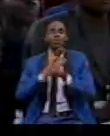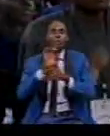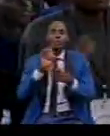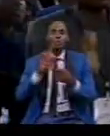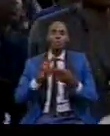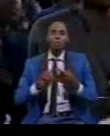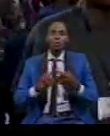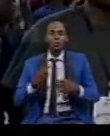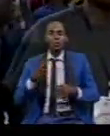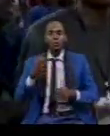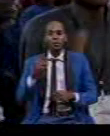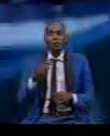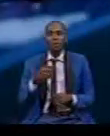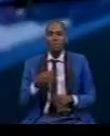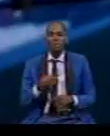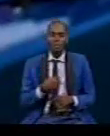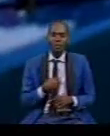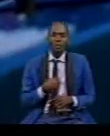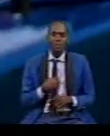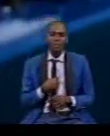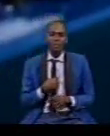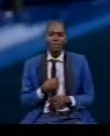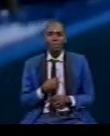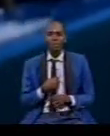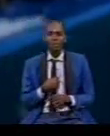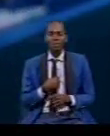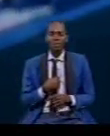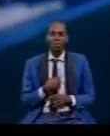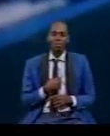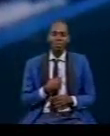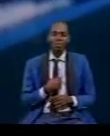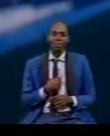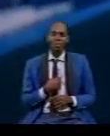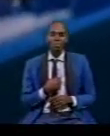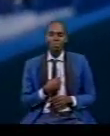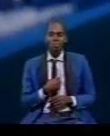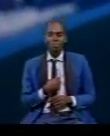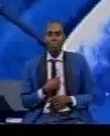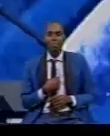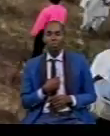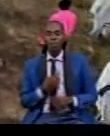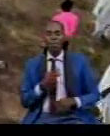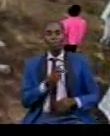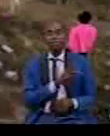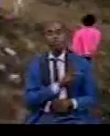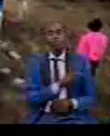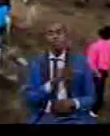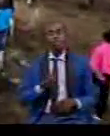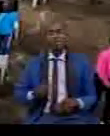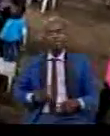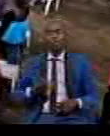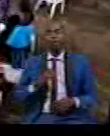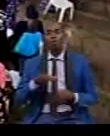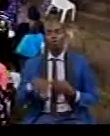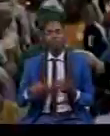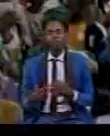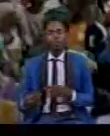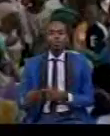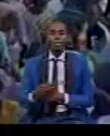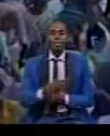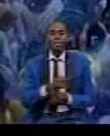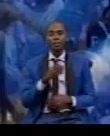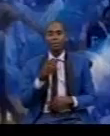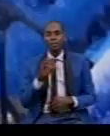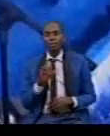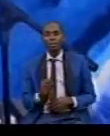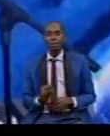reign. Over sickness, reign. Over satanic attack and affliction, reign in every